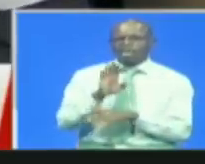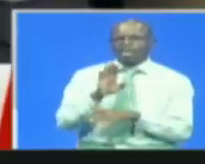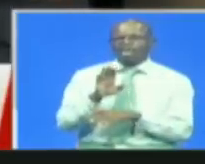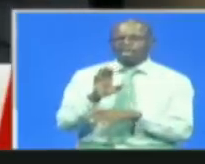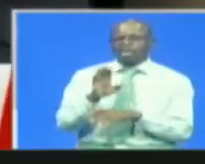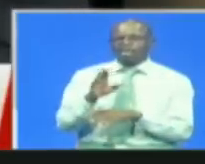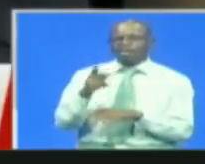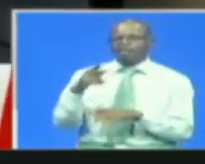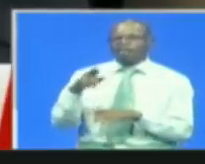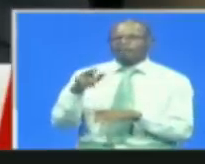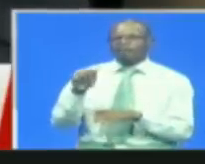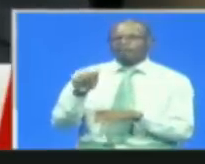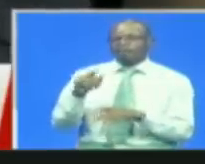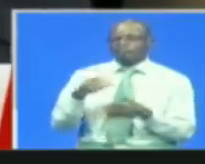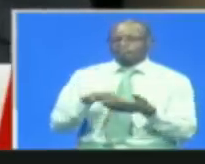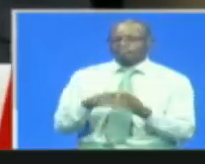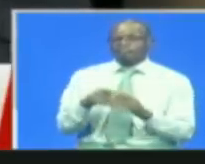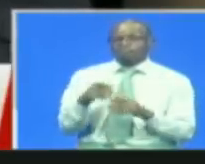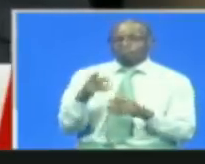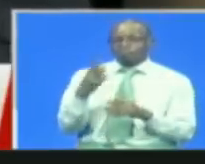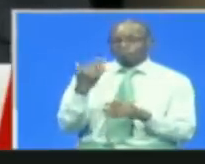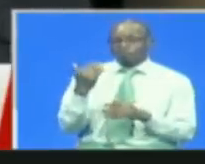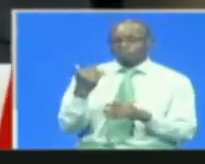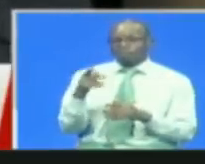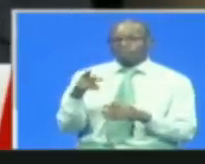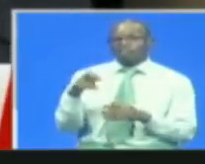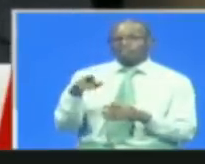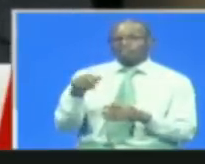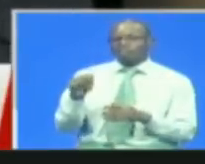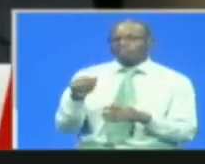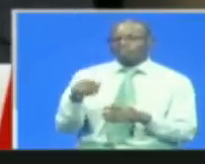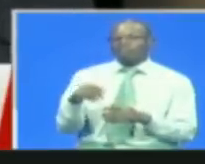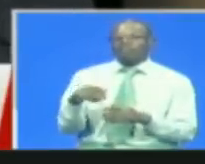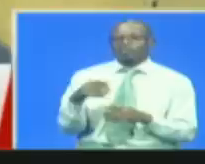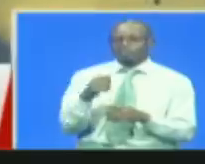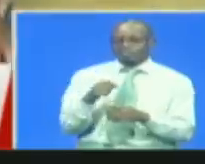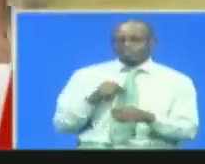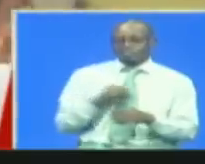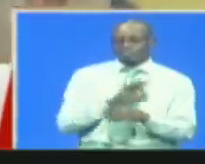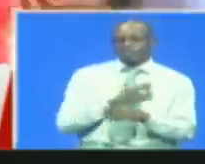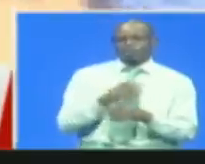the KRA employees' troubles may just be beginning.